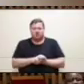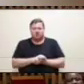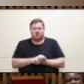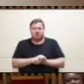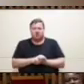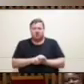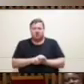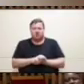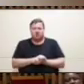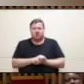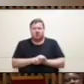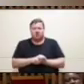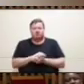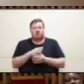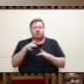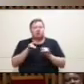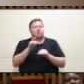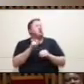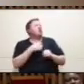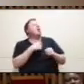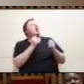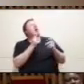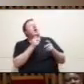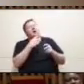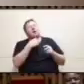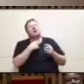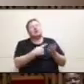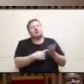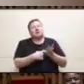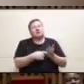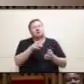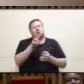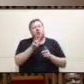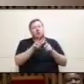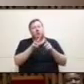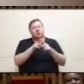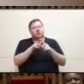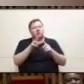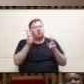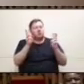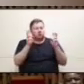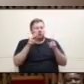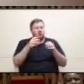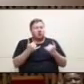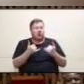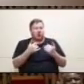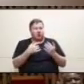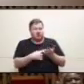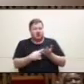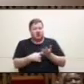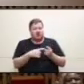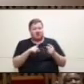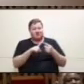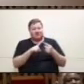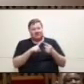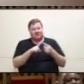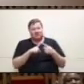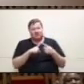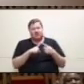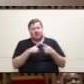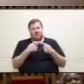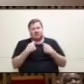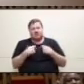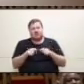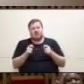Okay, now that you are saying we are talking about two issues, Yeah. let's talk about this one that I'm talking about, where you have spent money on